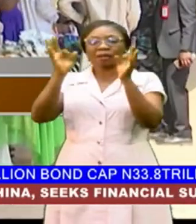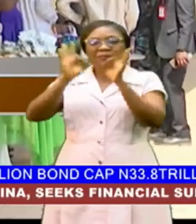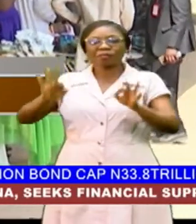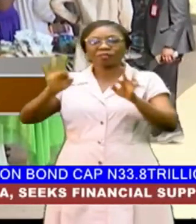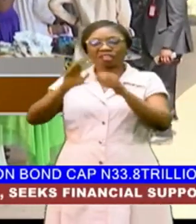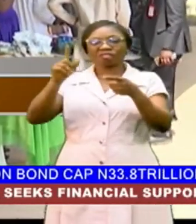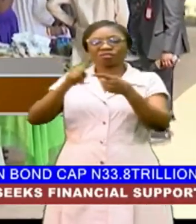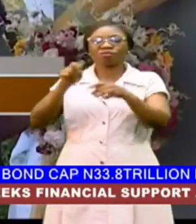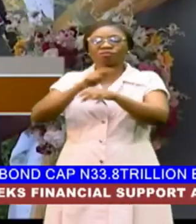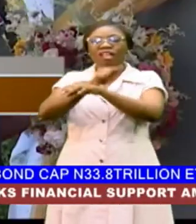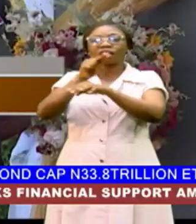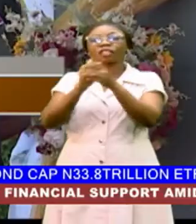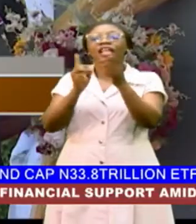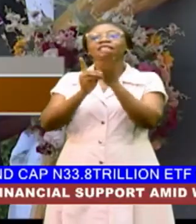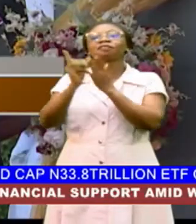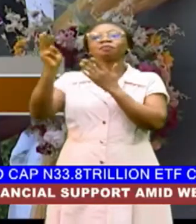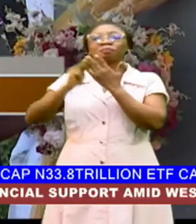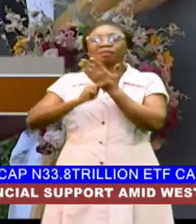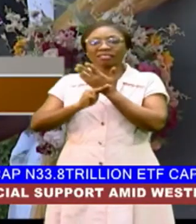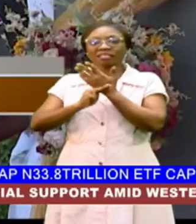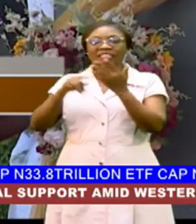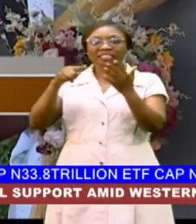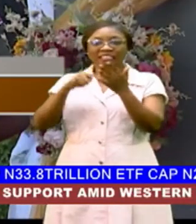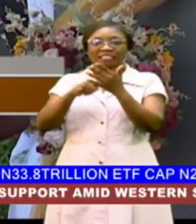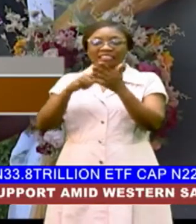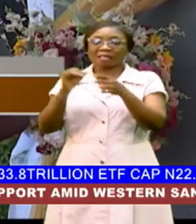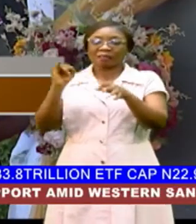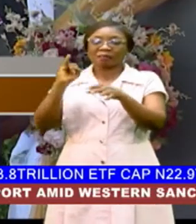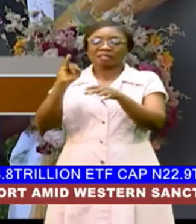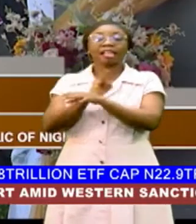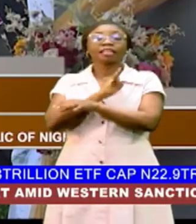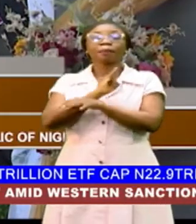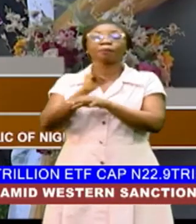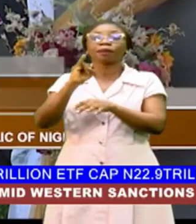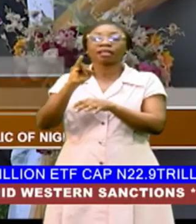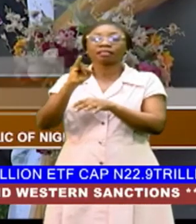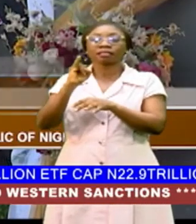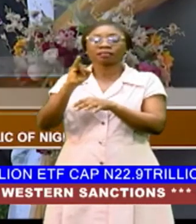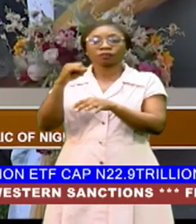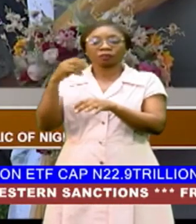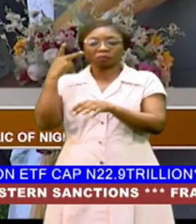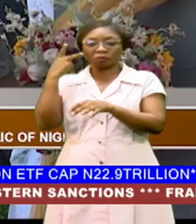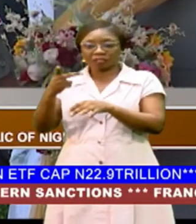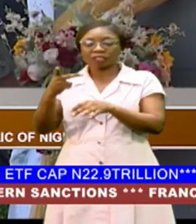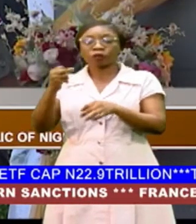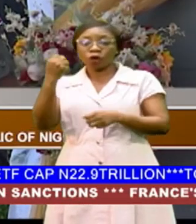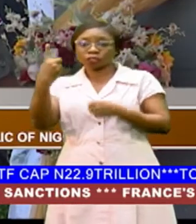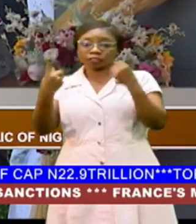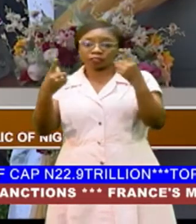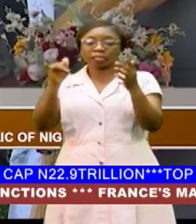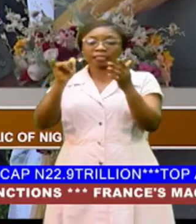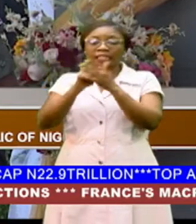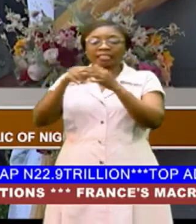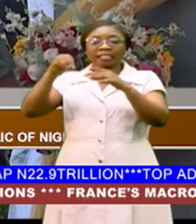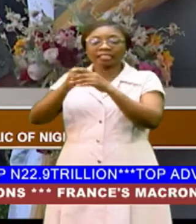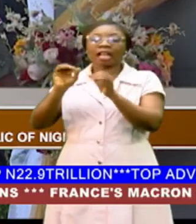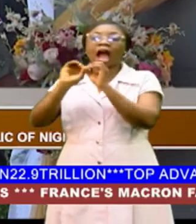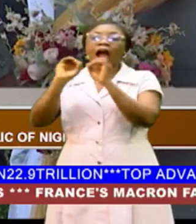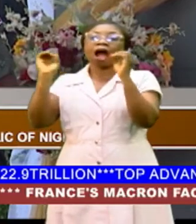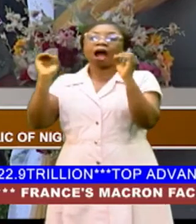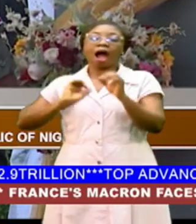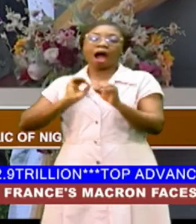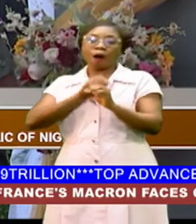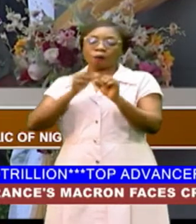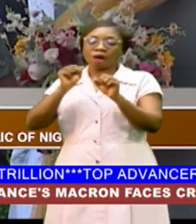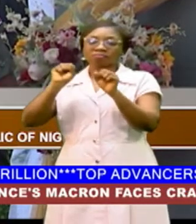national development. These enterprises not only stand as the very bedrock of our society,